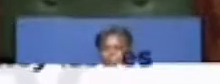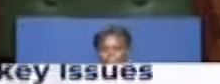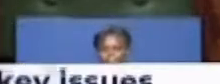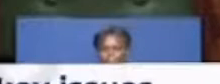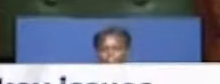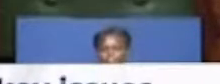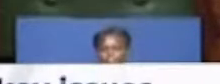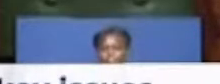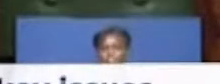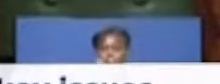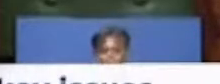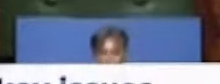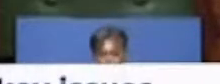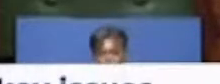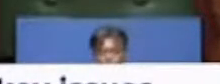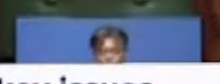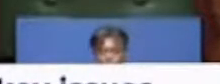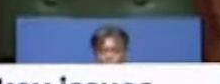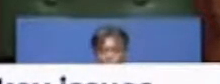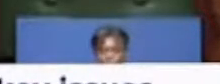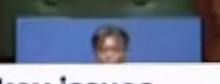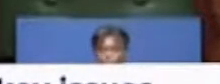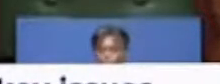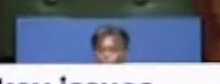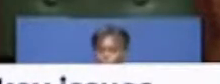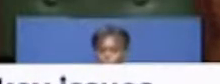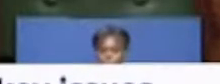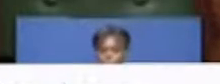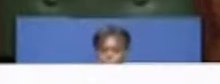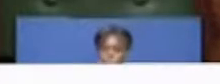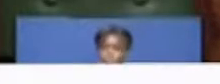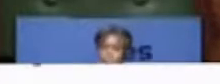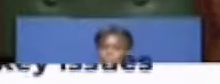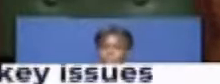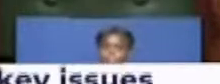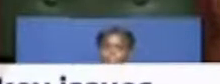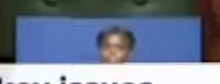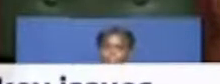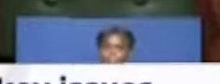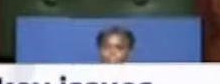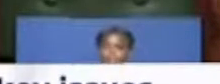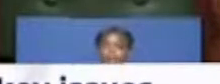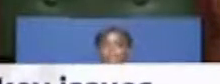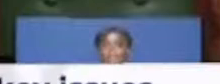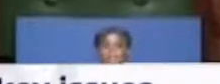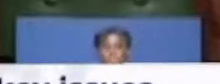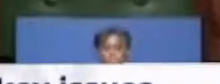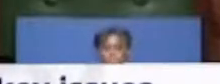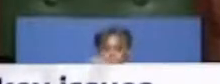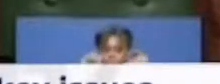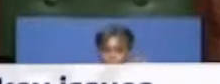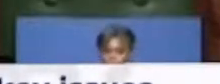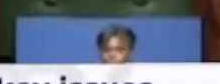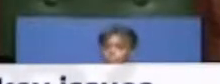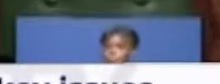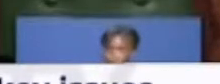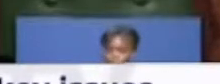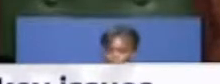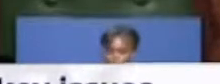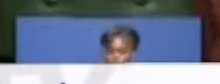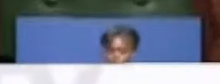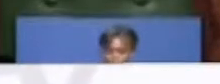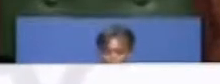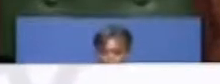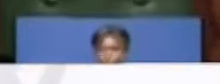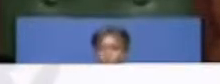honorable speakers, this aside, I want to say that the health of a security system is only